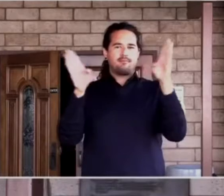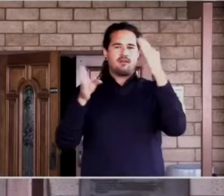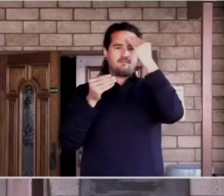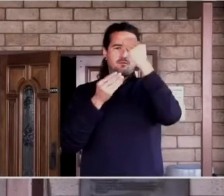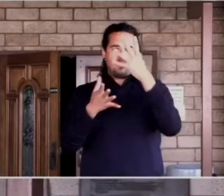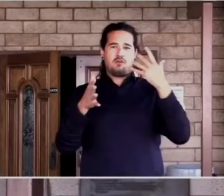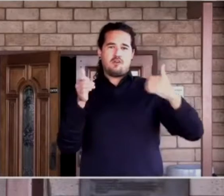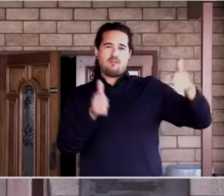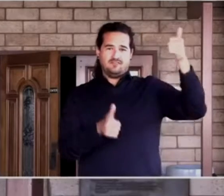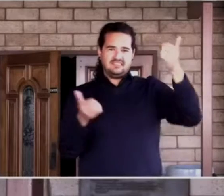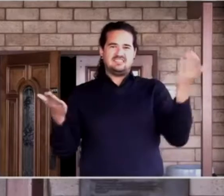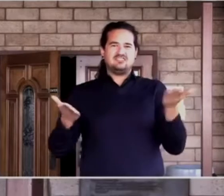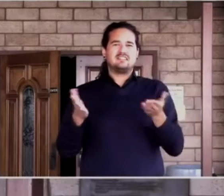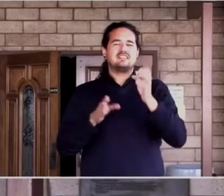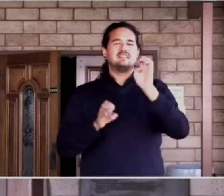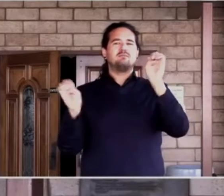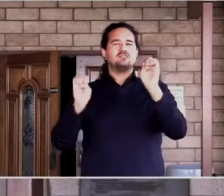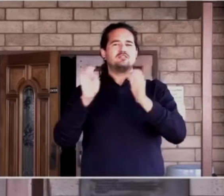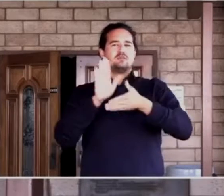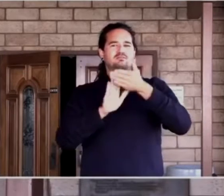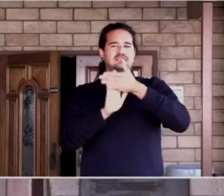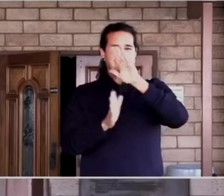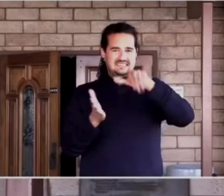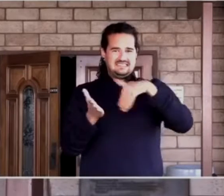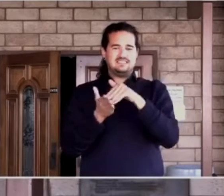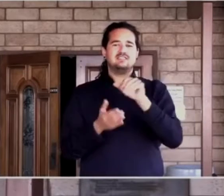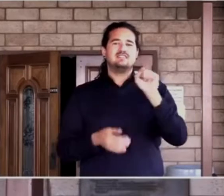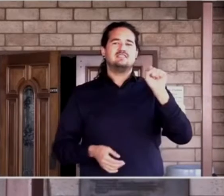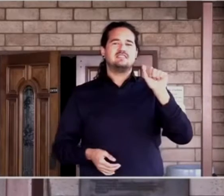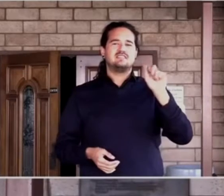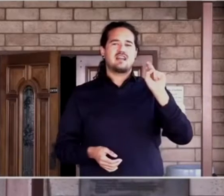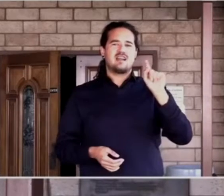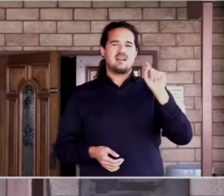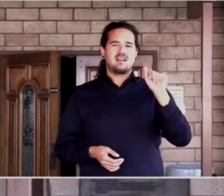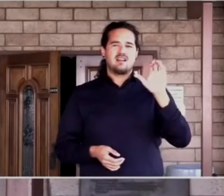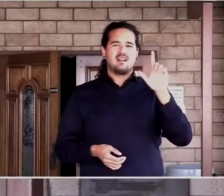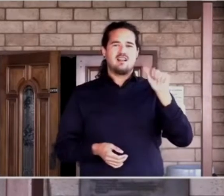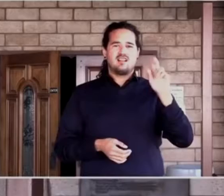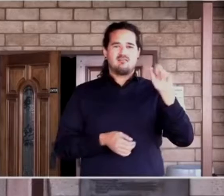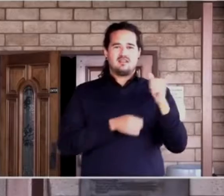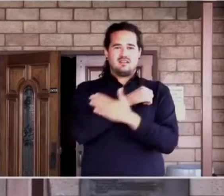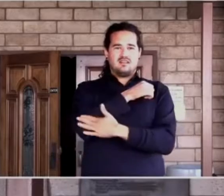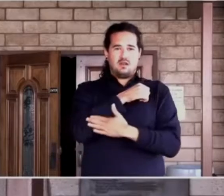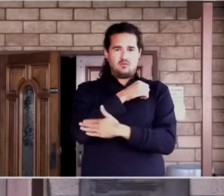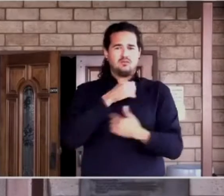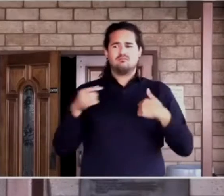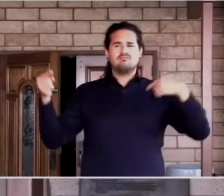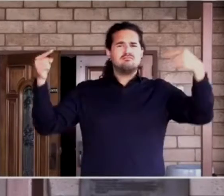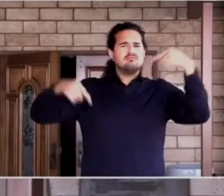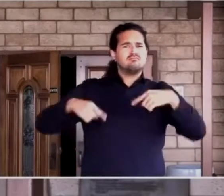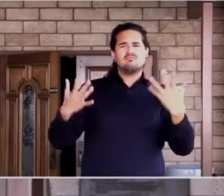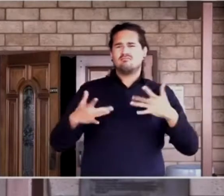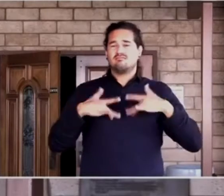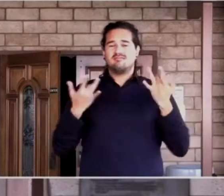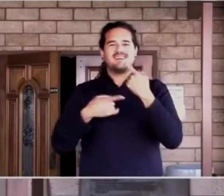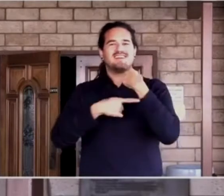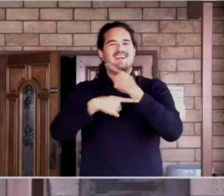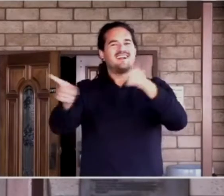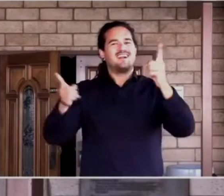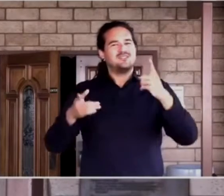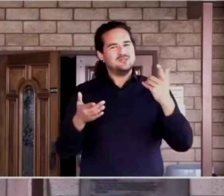County. We're gathered here today to announce the opening of a new vaccination site here at Emmanuel Baptist